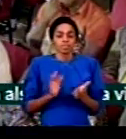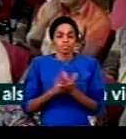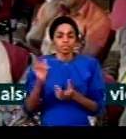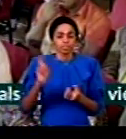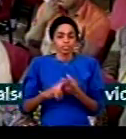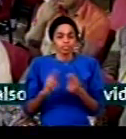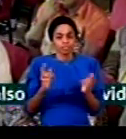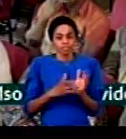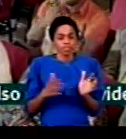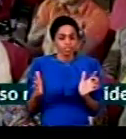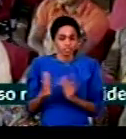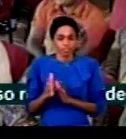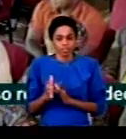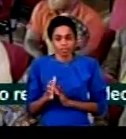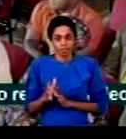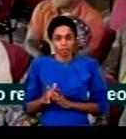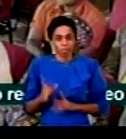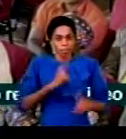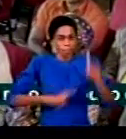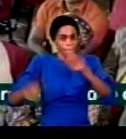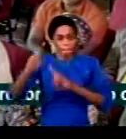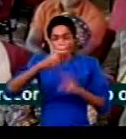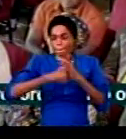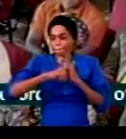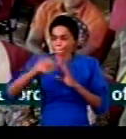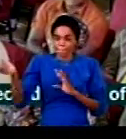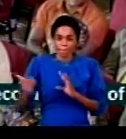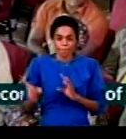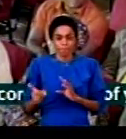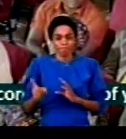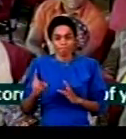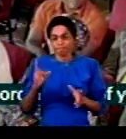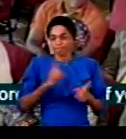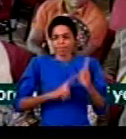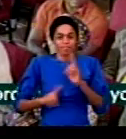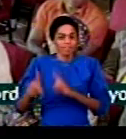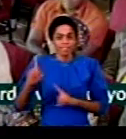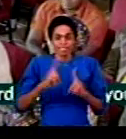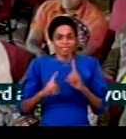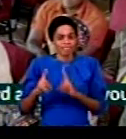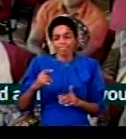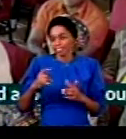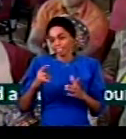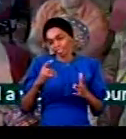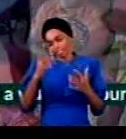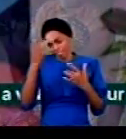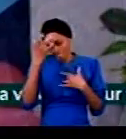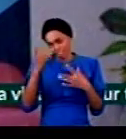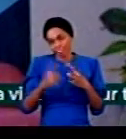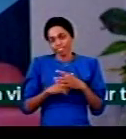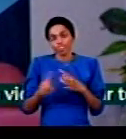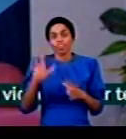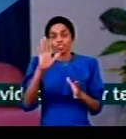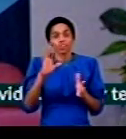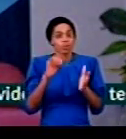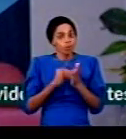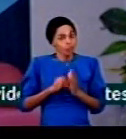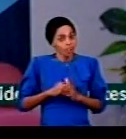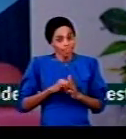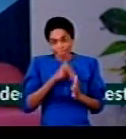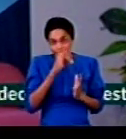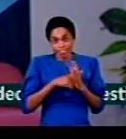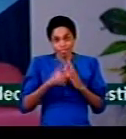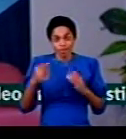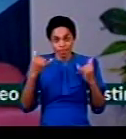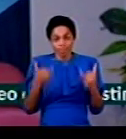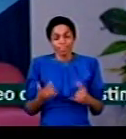own is gone tonight. Those of you coming out, I'm seeing you coming out. Don't come out quietly. Let us know that